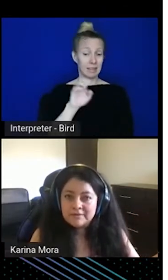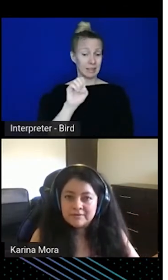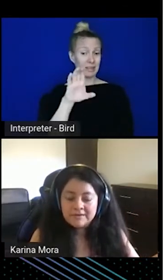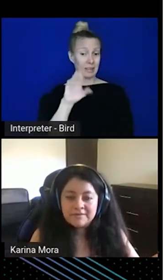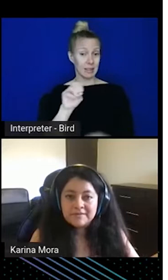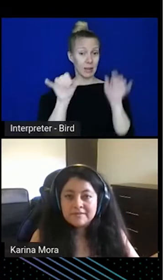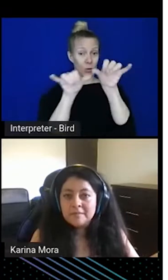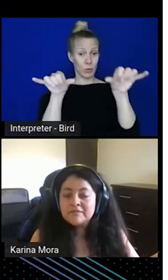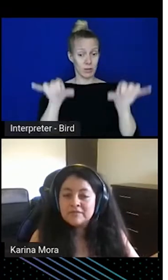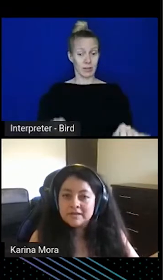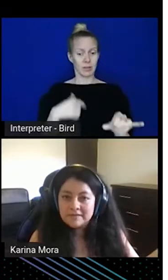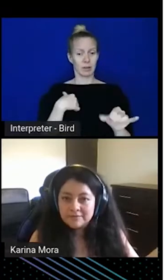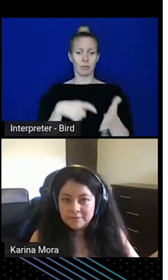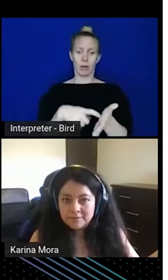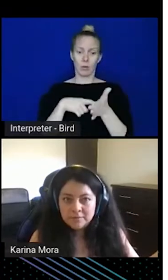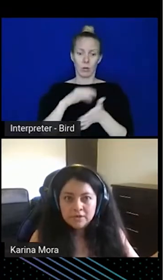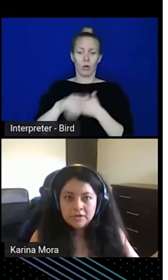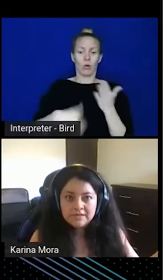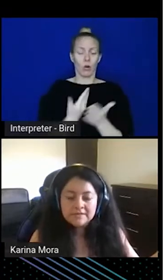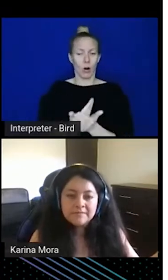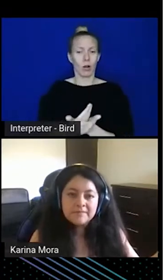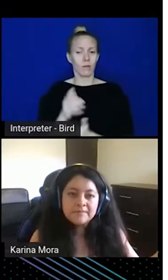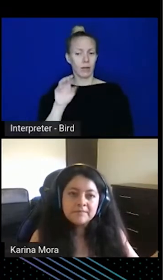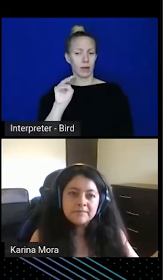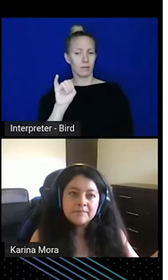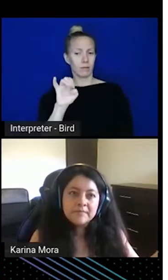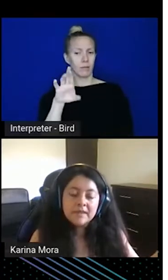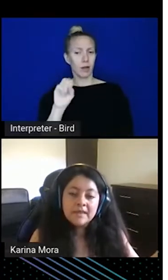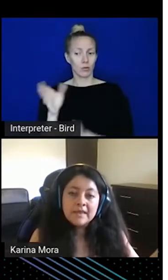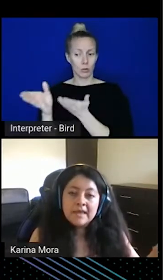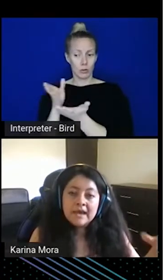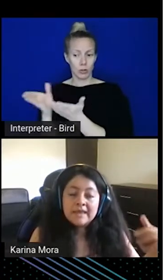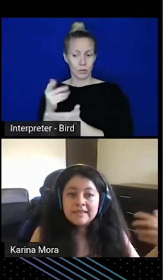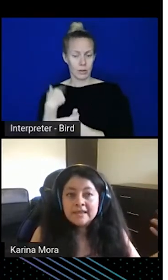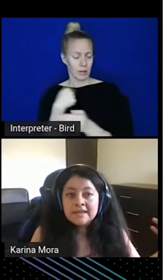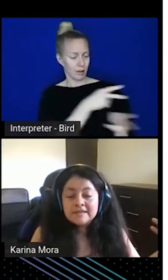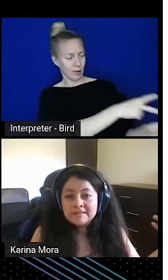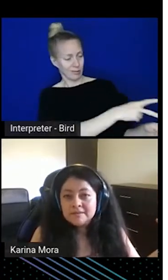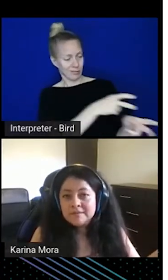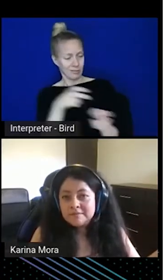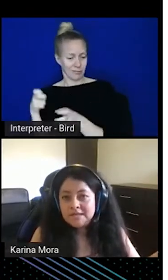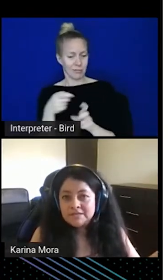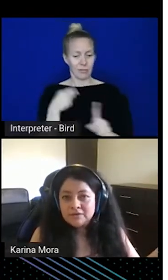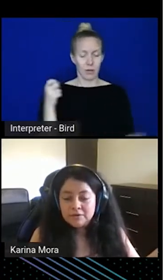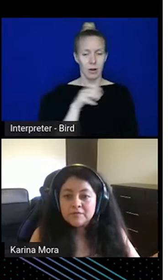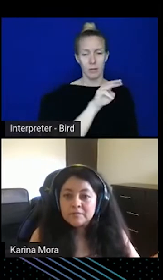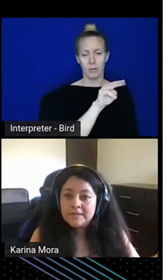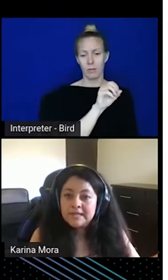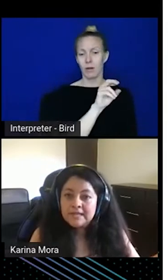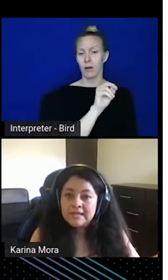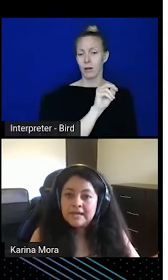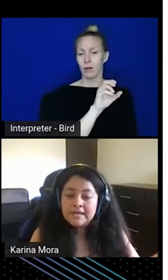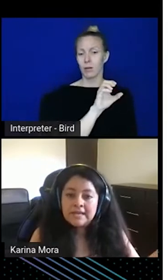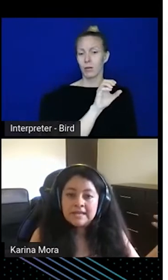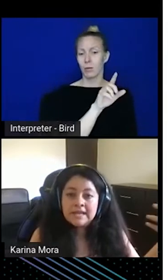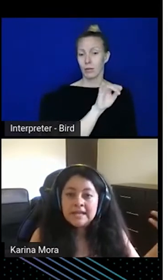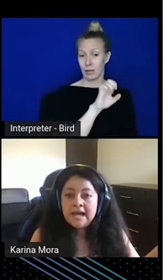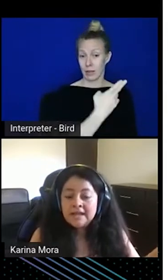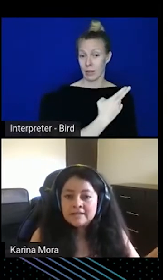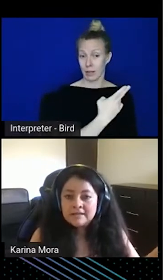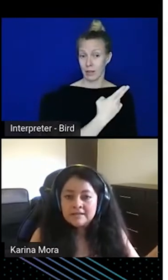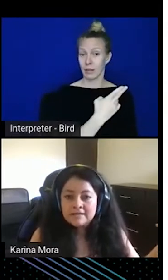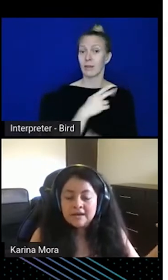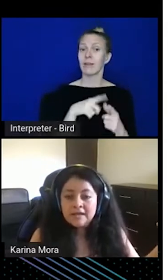of the microservices I'm extracting from the monolith. And then service mesh come to play. And